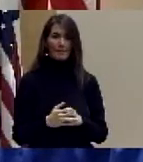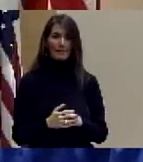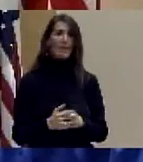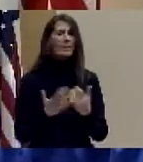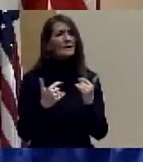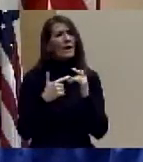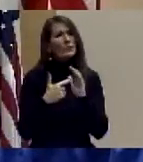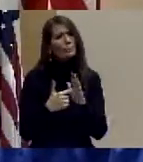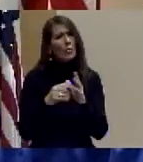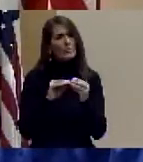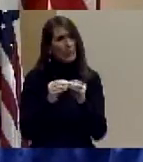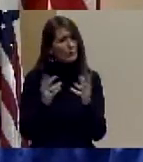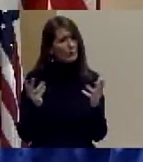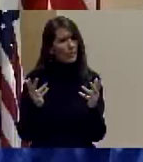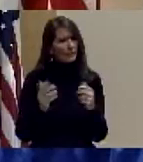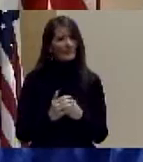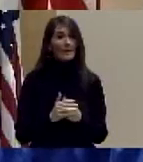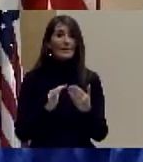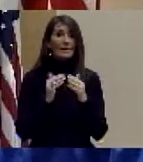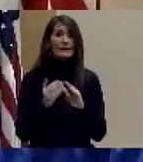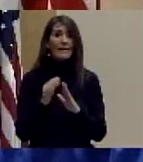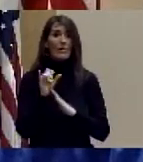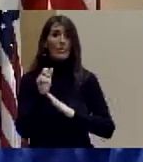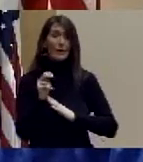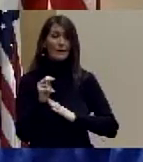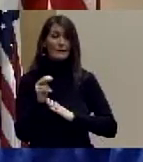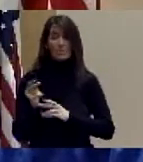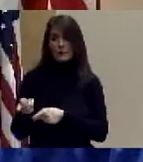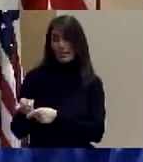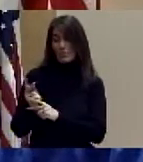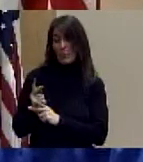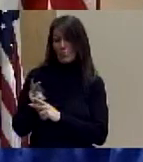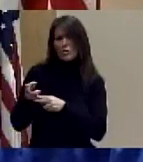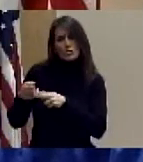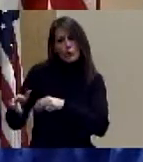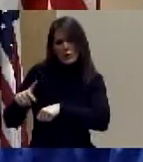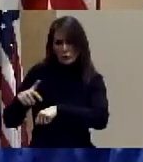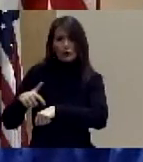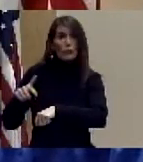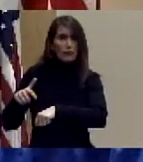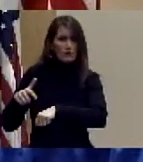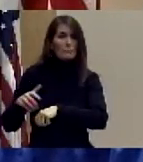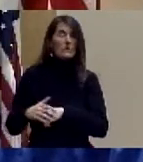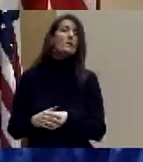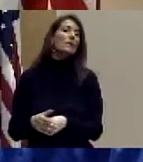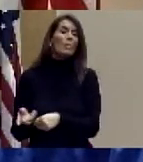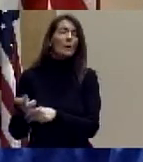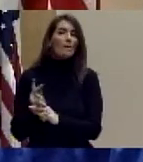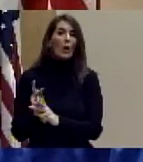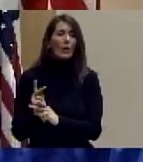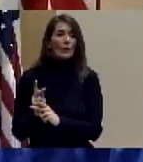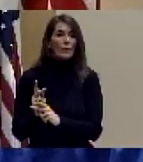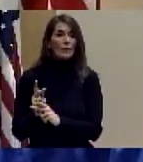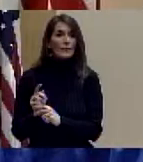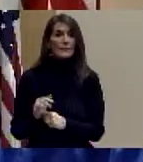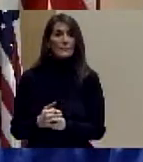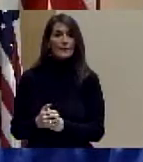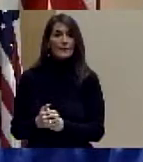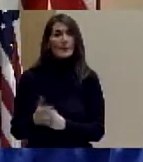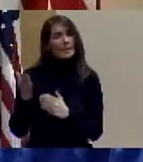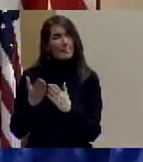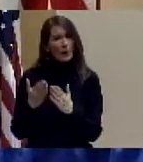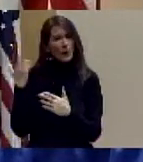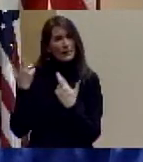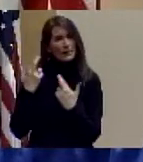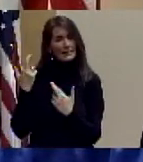numbers. When the town of Brighton chose to borrow last year on a short-term basis, we did so partly